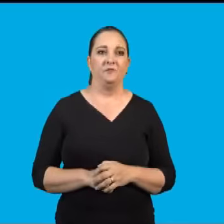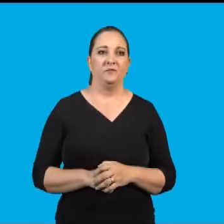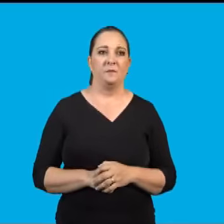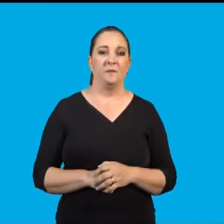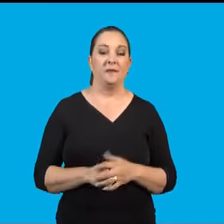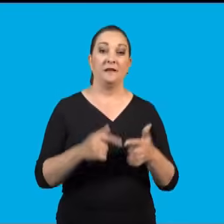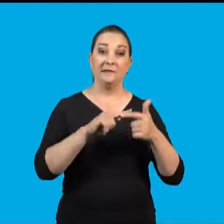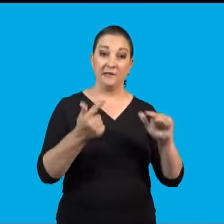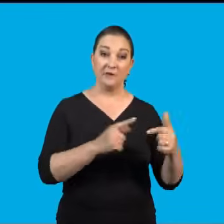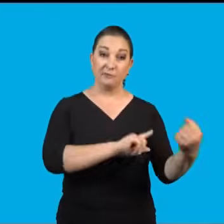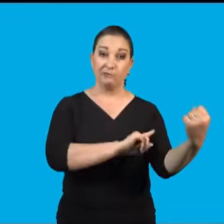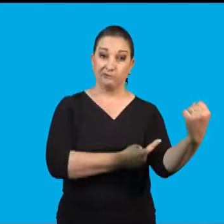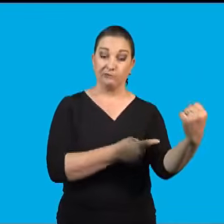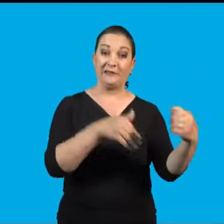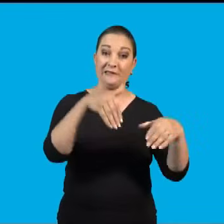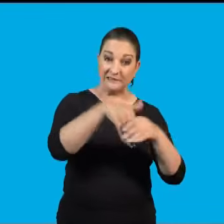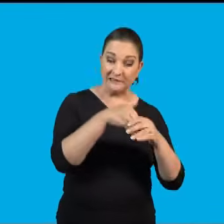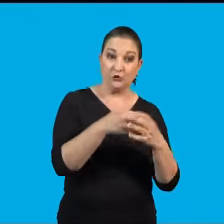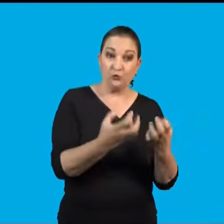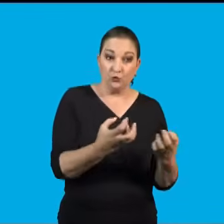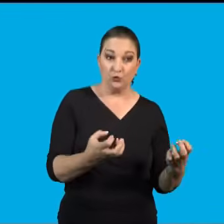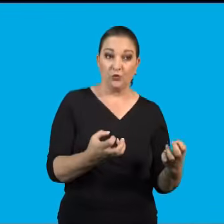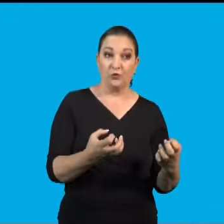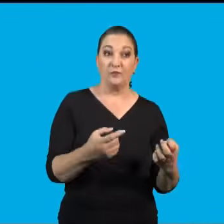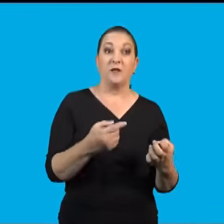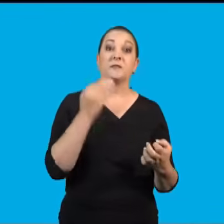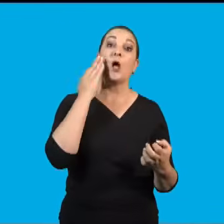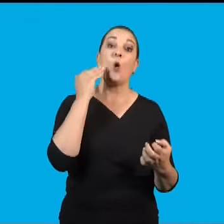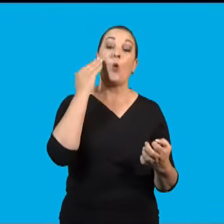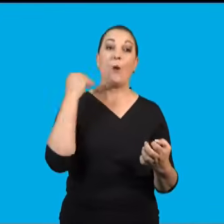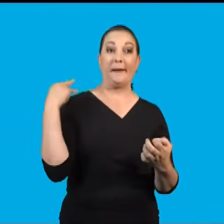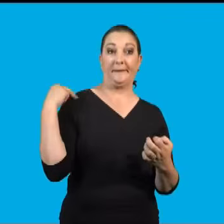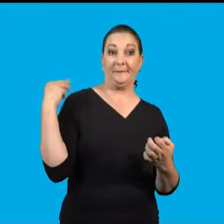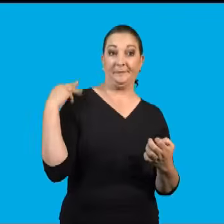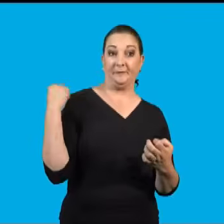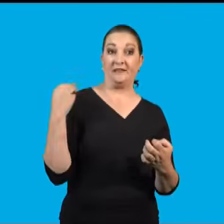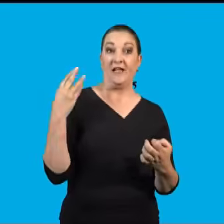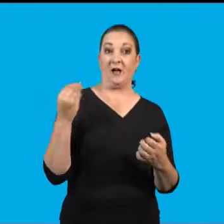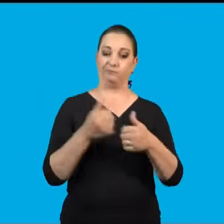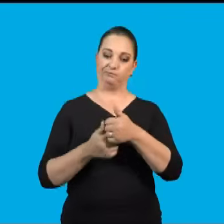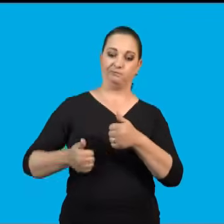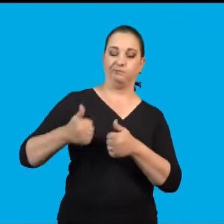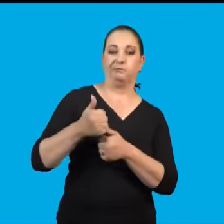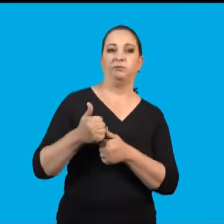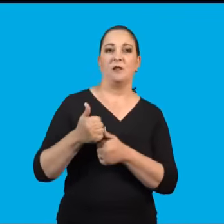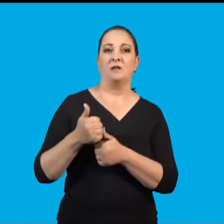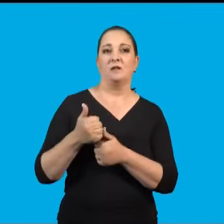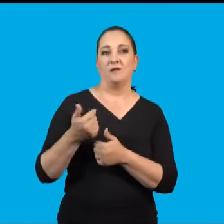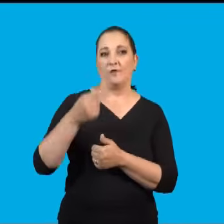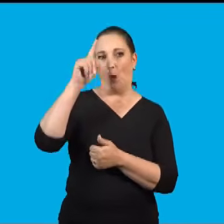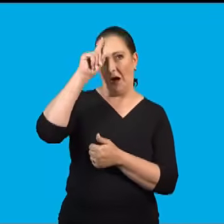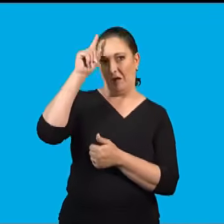carefully. Legislative powers in the source that the white minister had over black urban